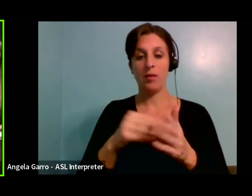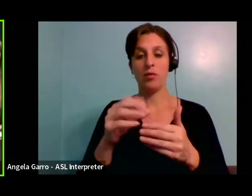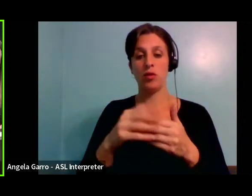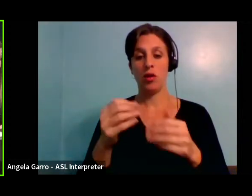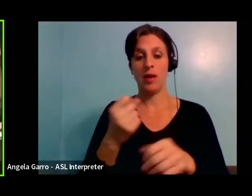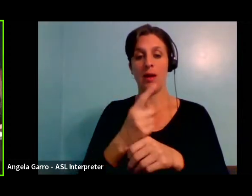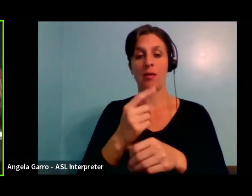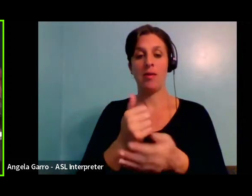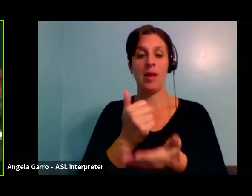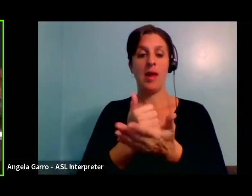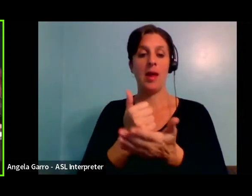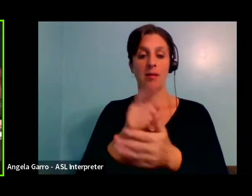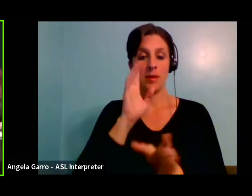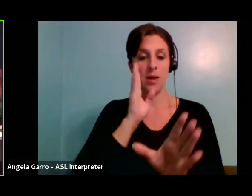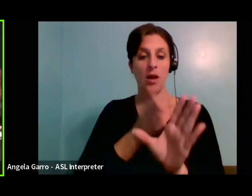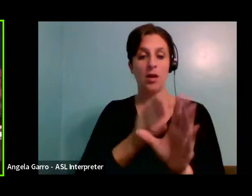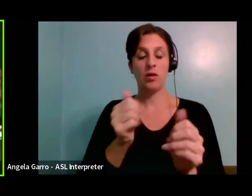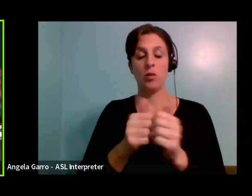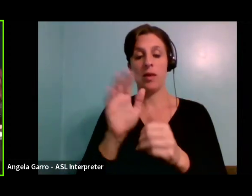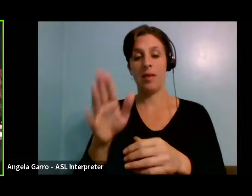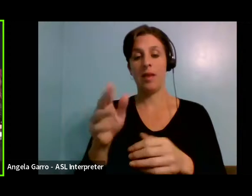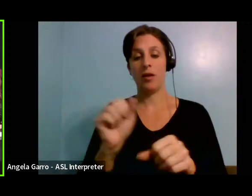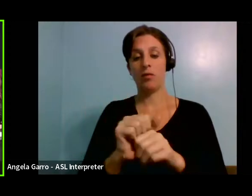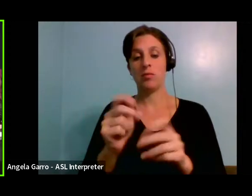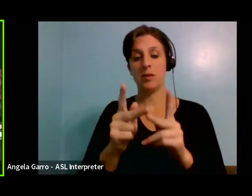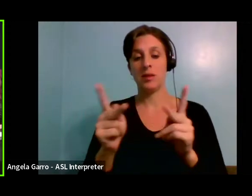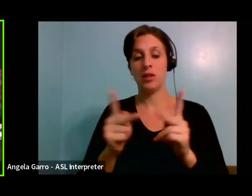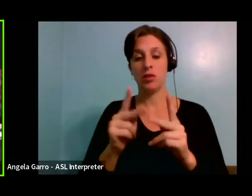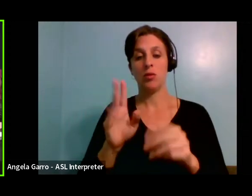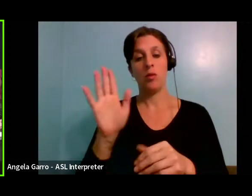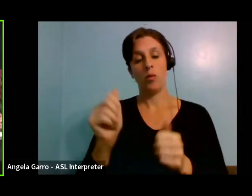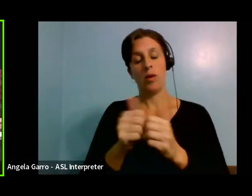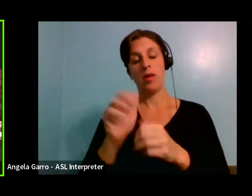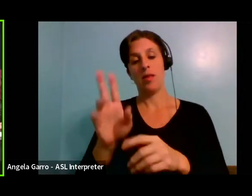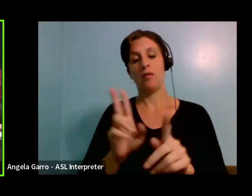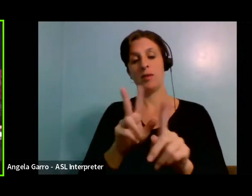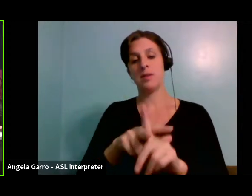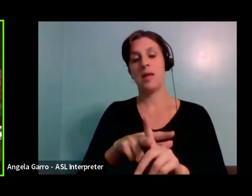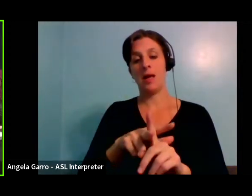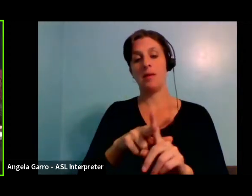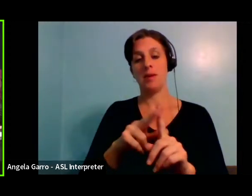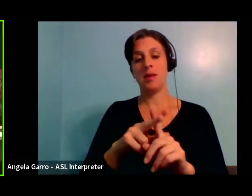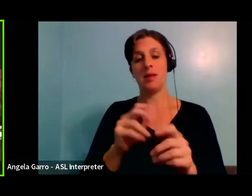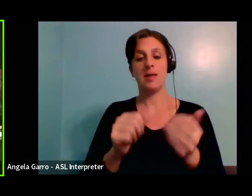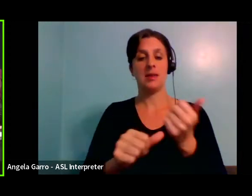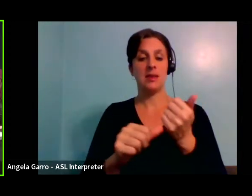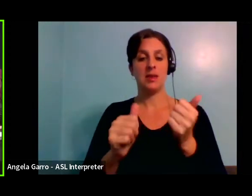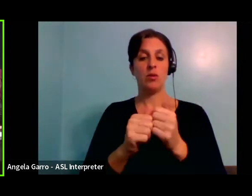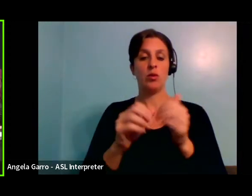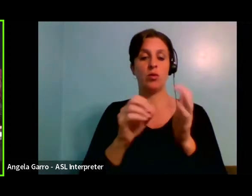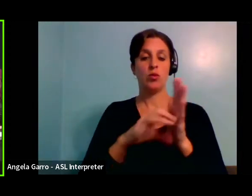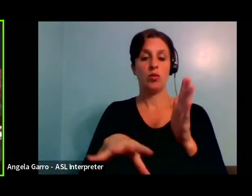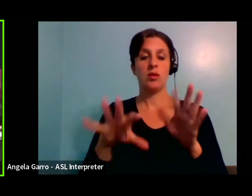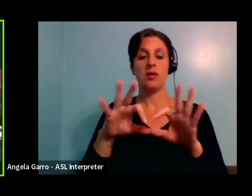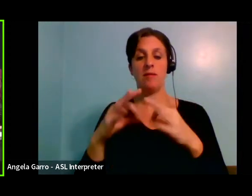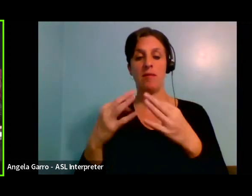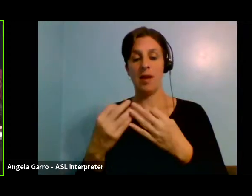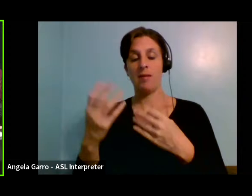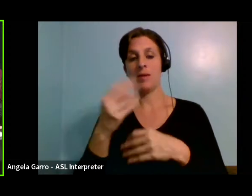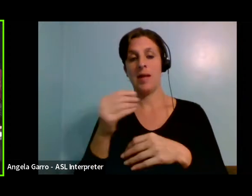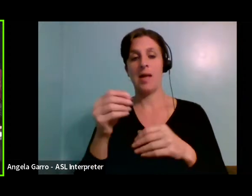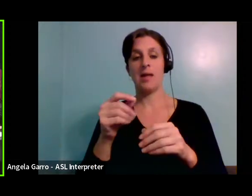help the psychologists with their position, with their assignment, assisting with students and families. And the